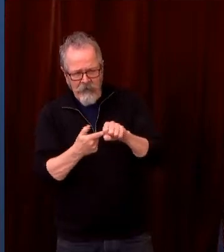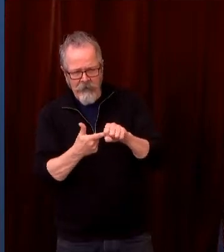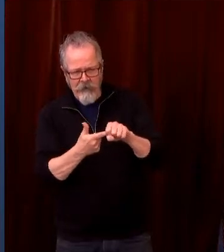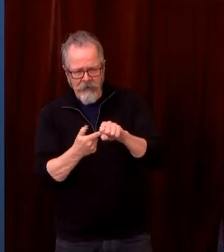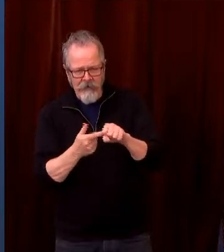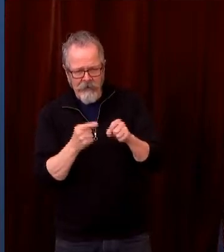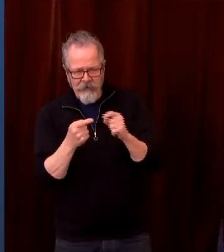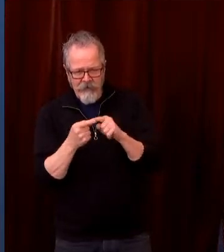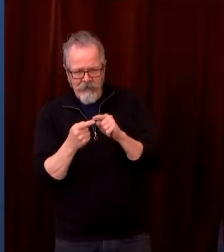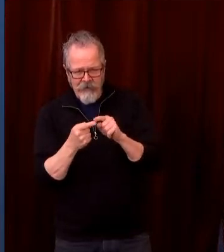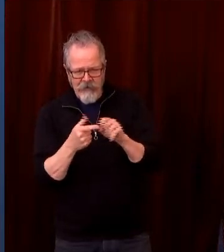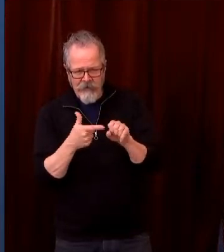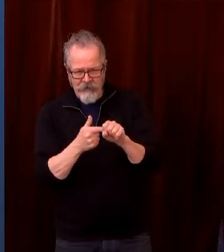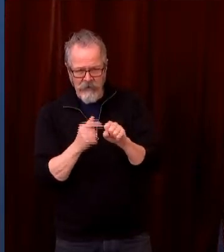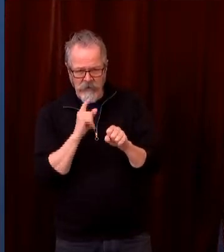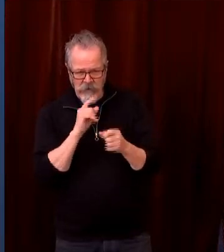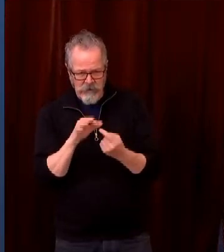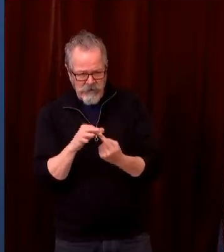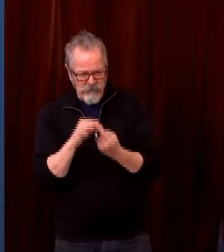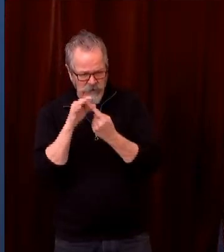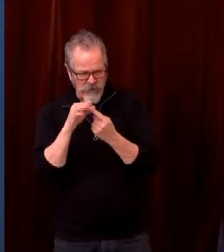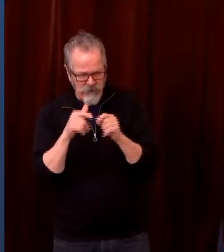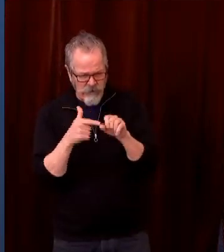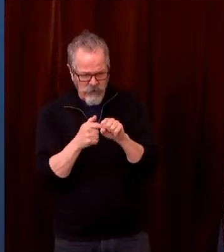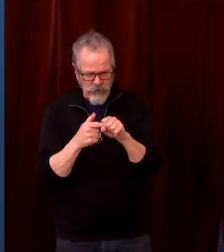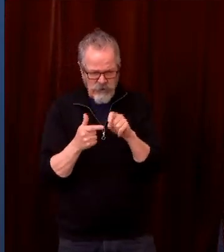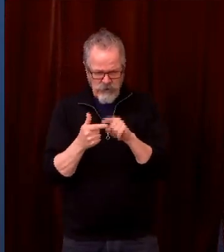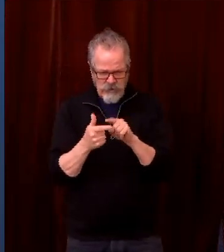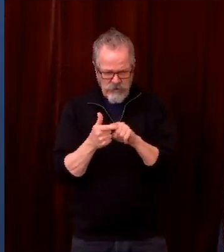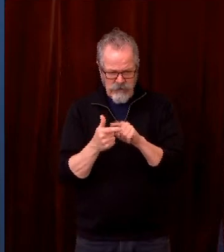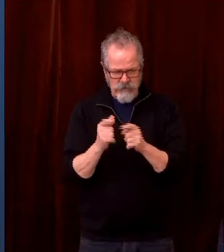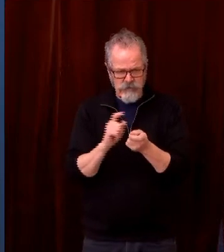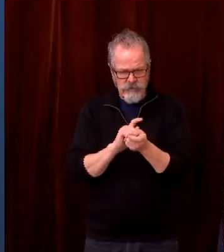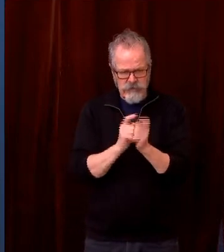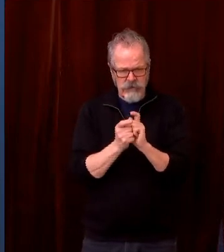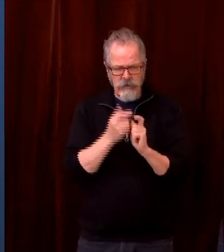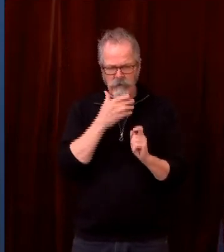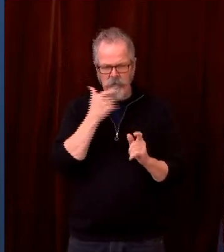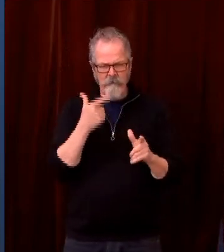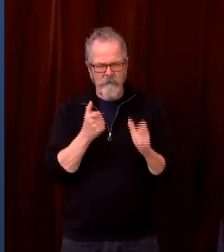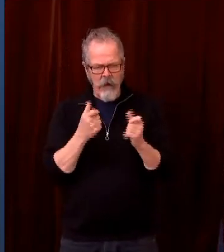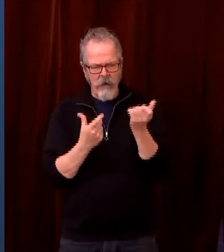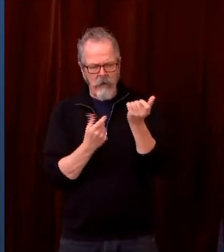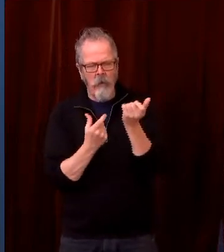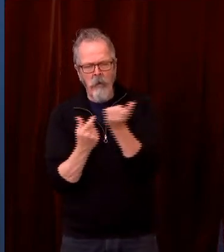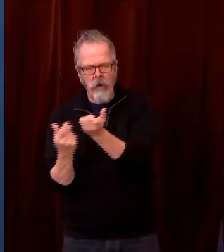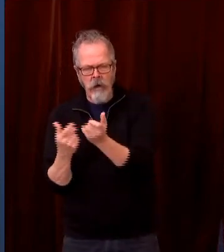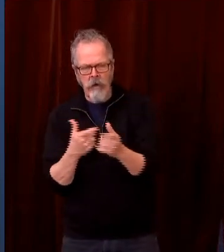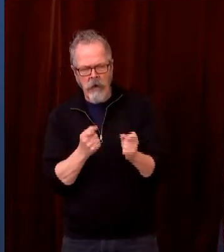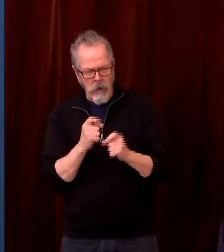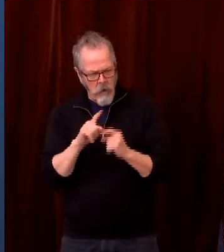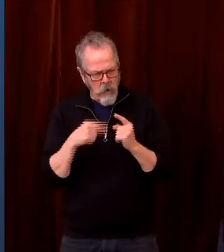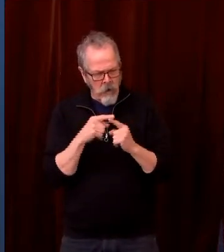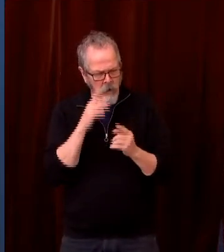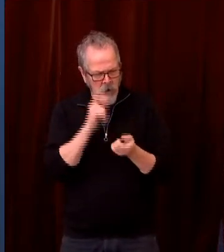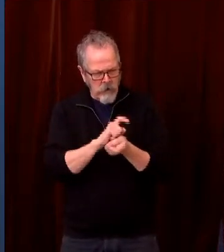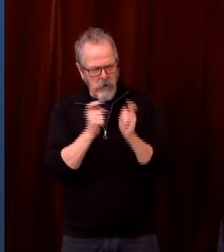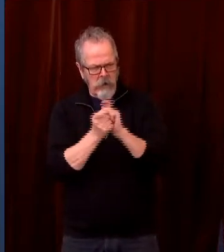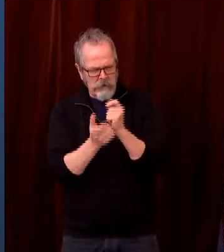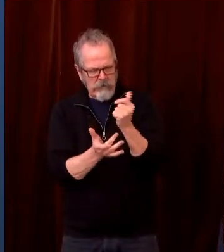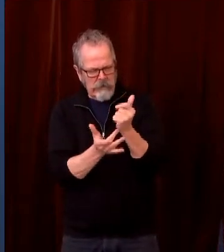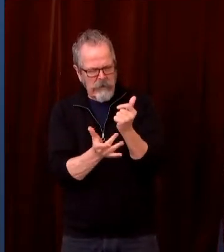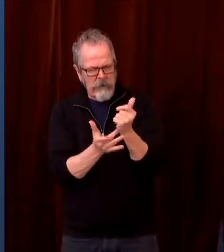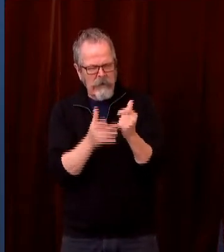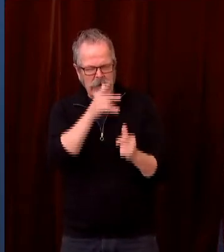distributed? And then I know police accountability, it was a big priority for you this session. Wondering if you have any thoughts you'd like to share about what we